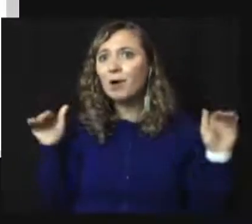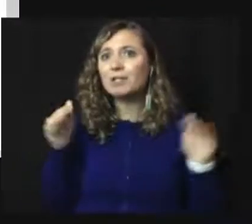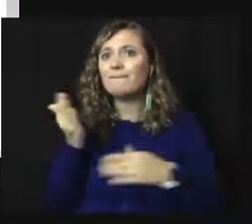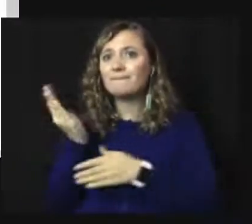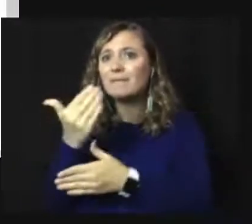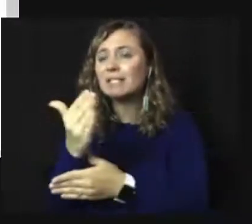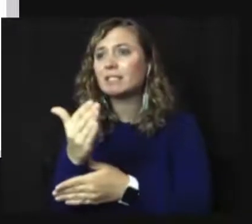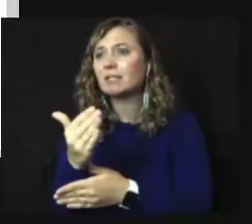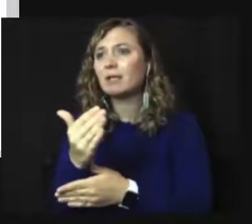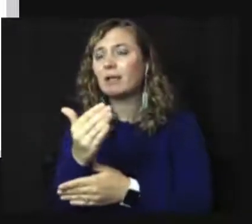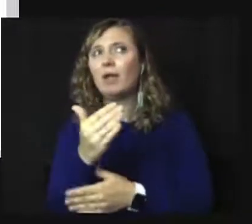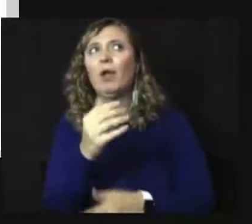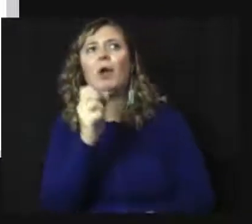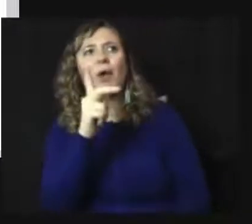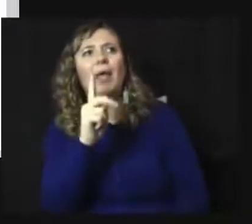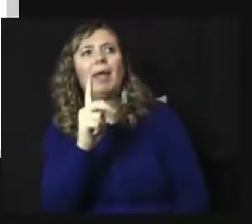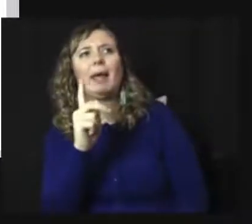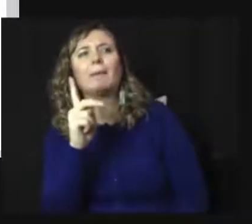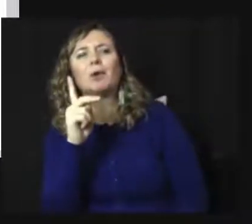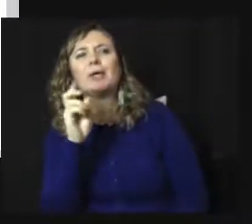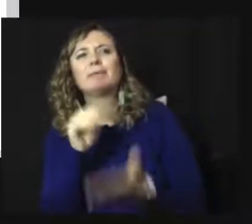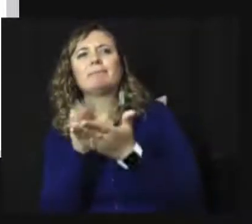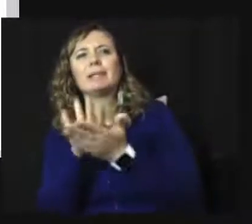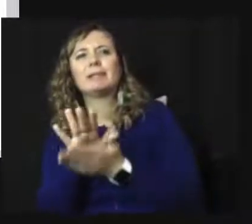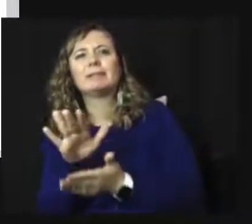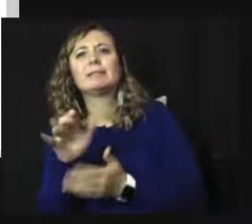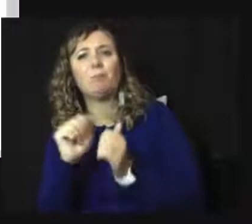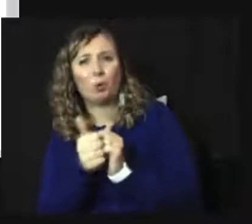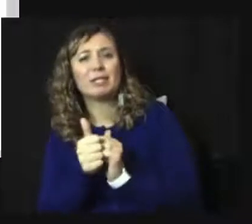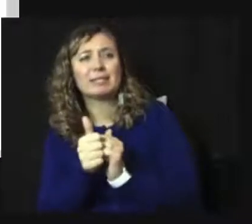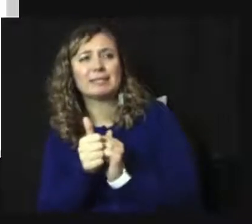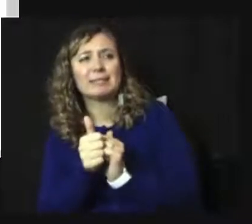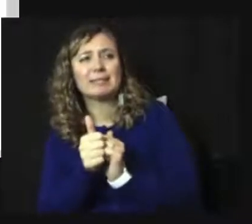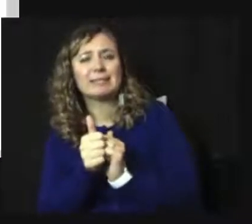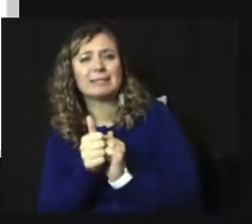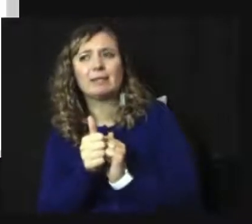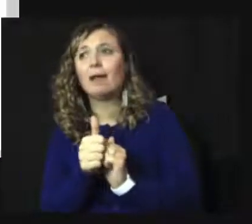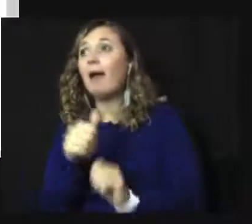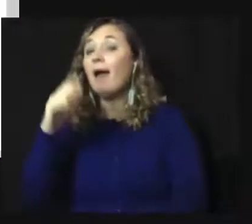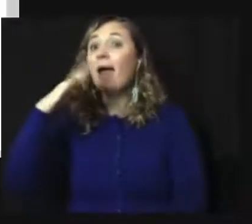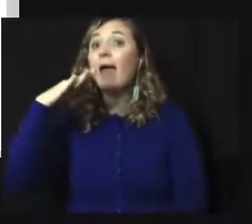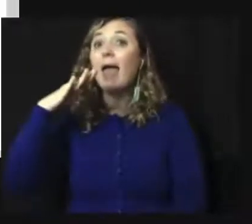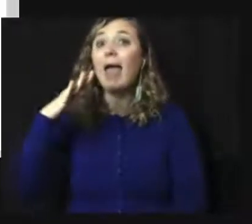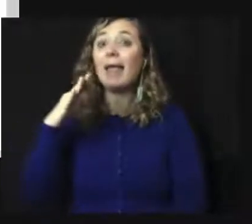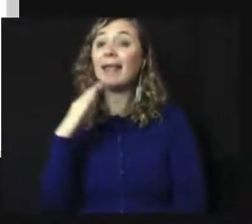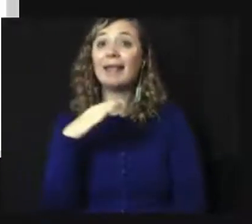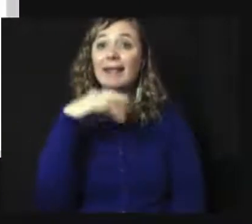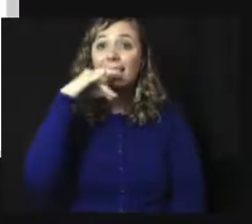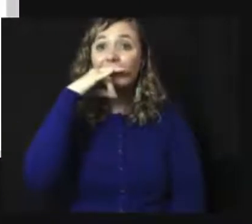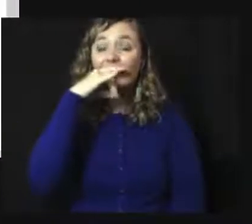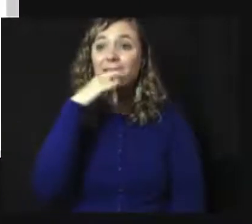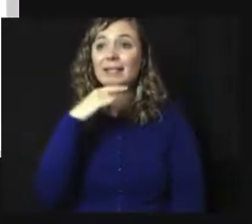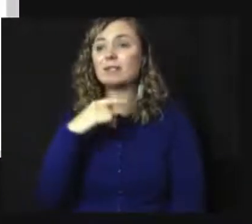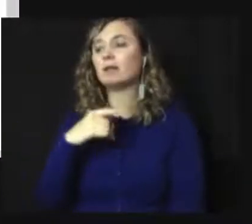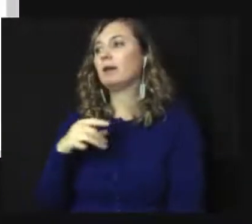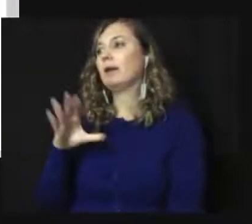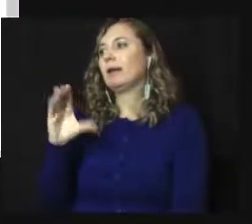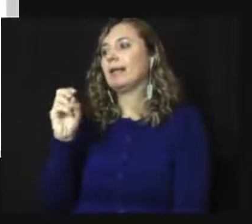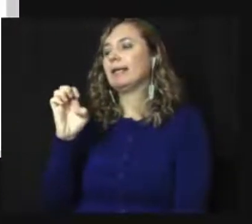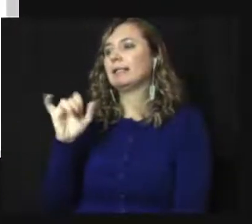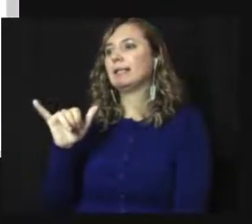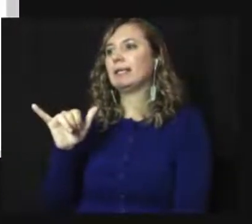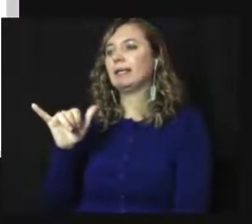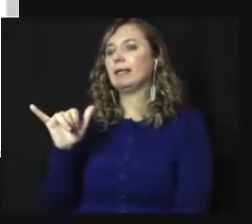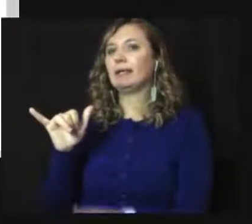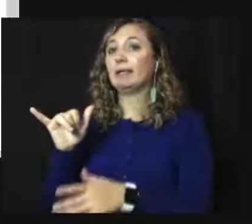Okay, I'm gonna put sports. Hey kids, what you doing? Casey's helping me sign up for online dating, but she hates all my answers, so she's